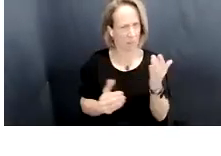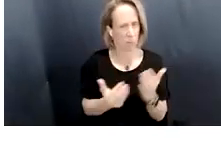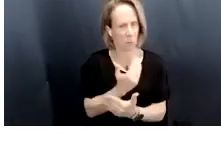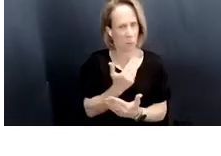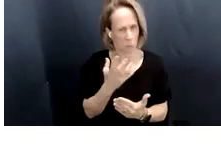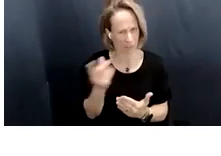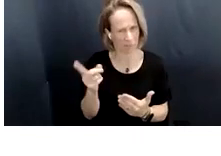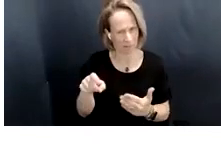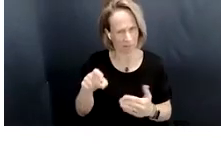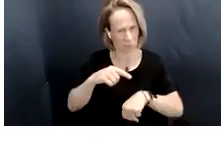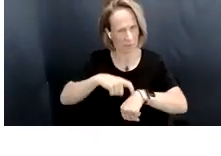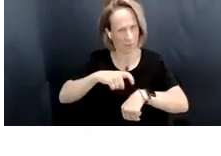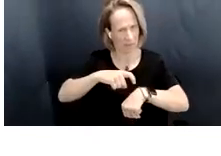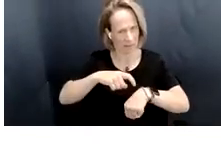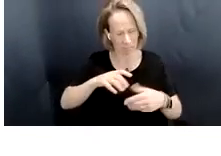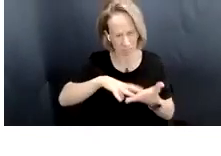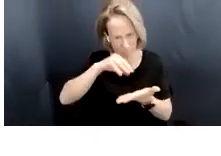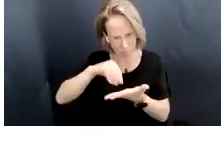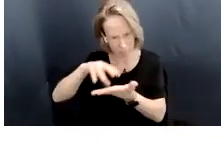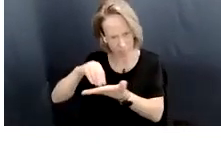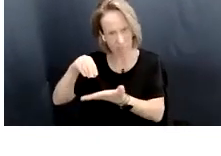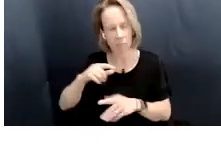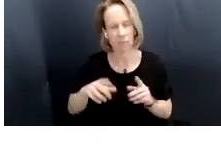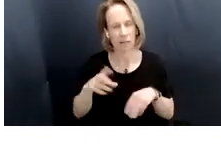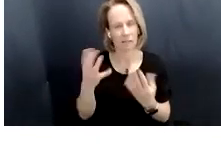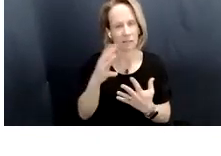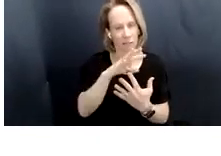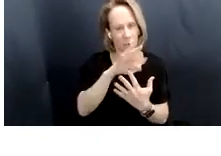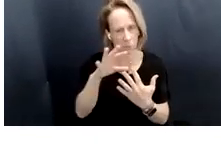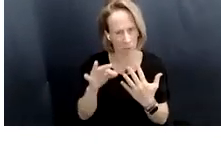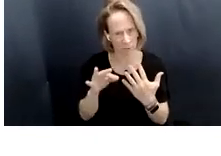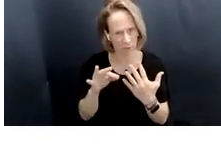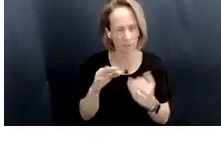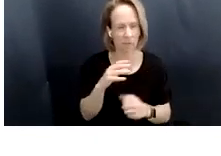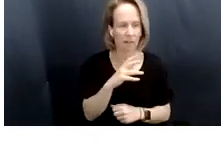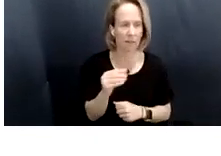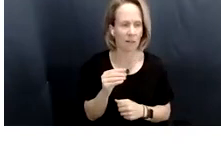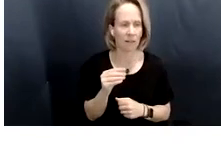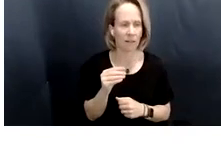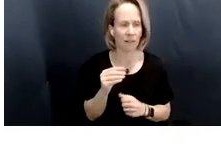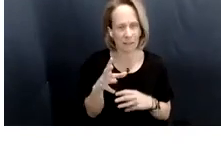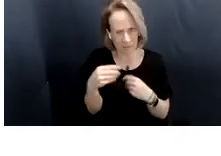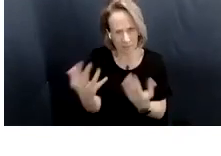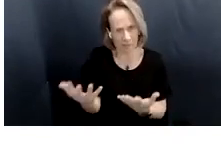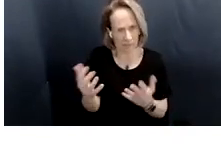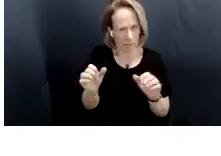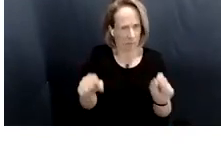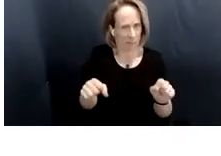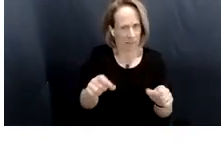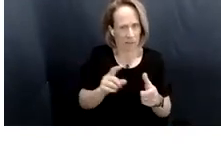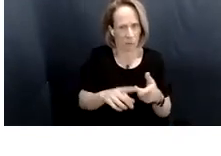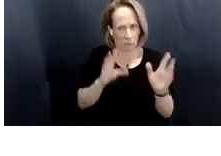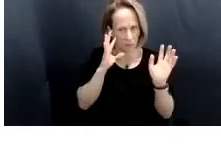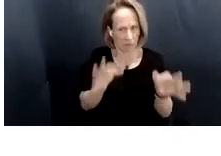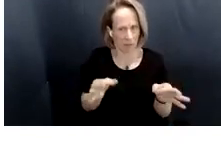curve. But for you to give them those choices and to give them that ability to consent to the type of services